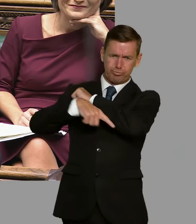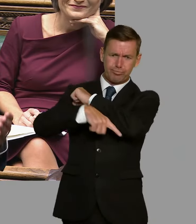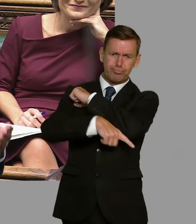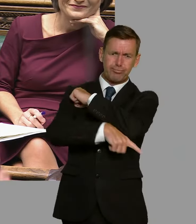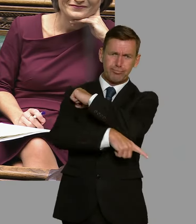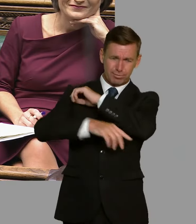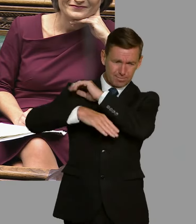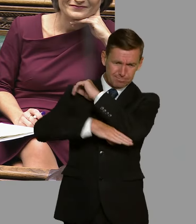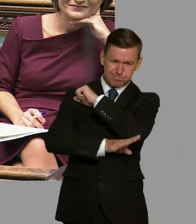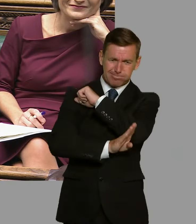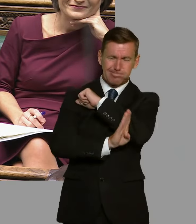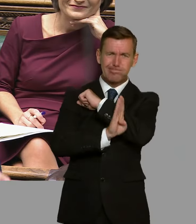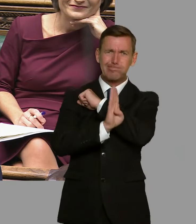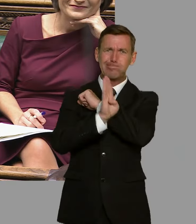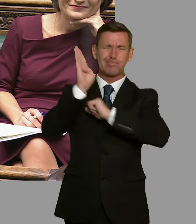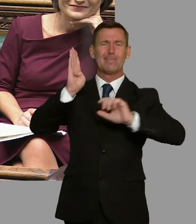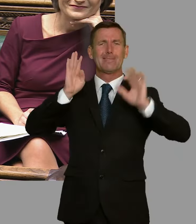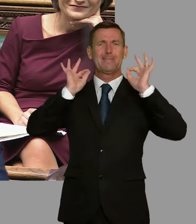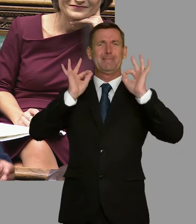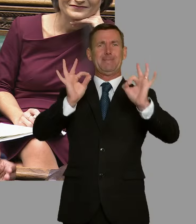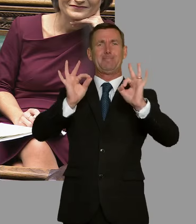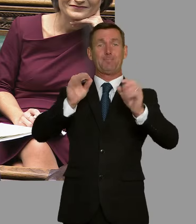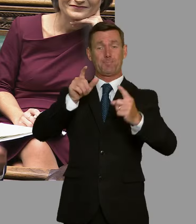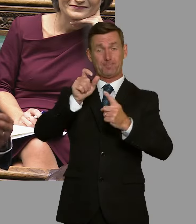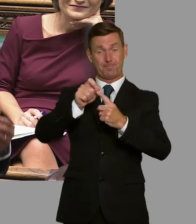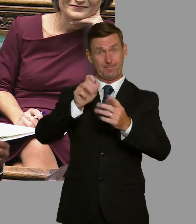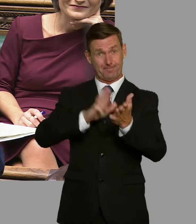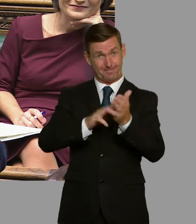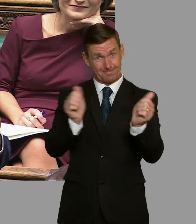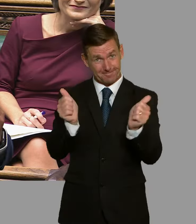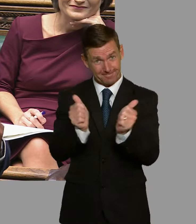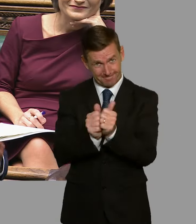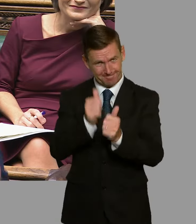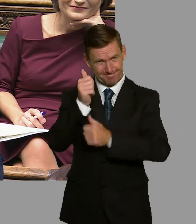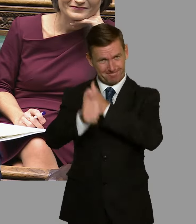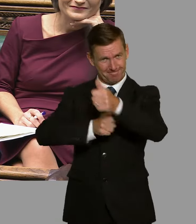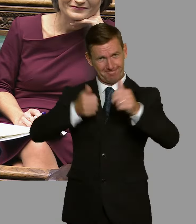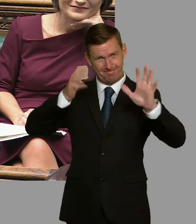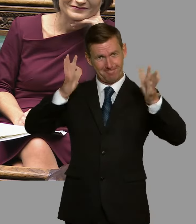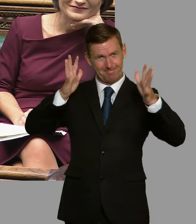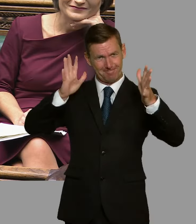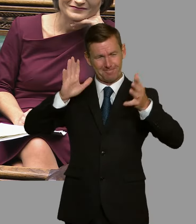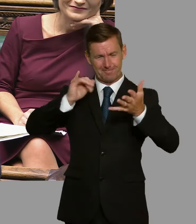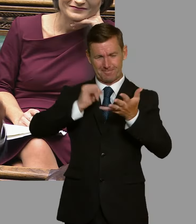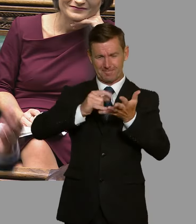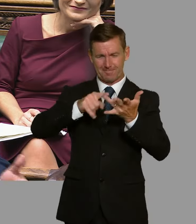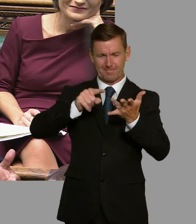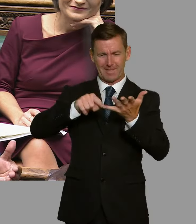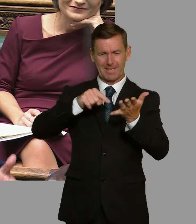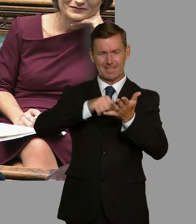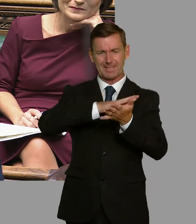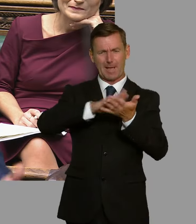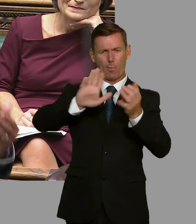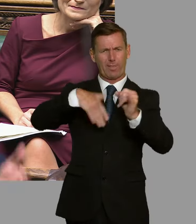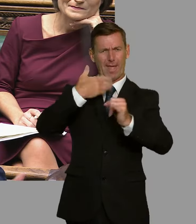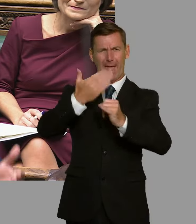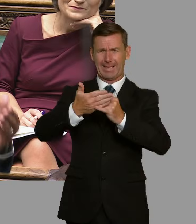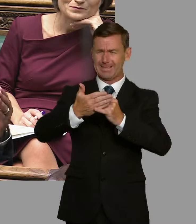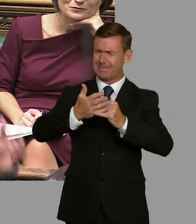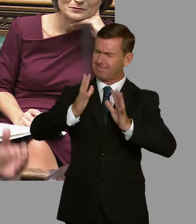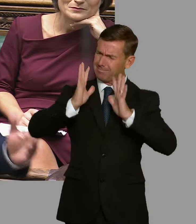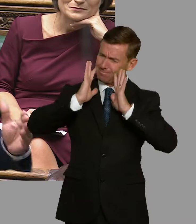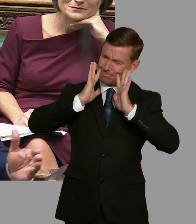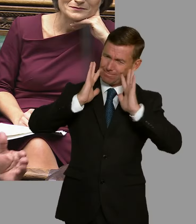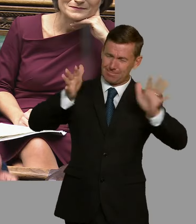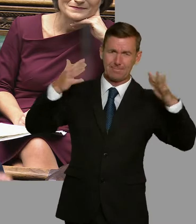me in congratulating Southend United on their outstanding recovery and give me an assurance that the government's